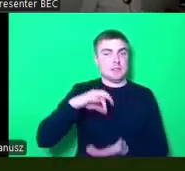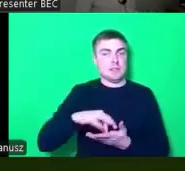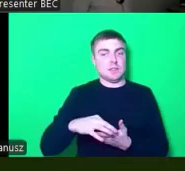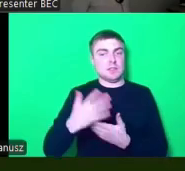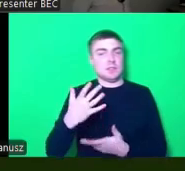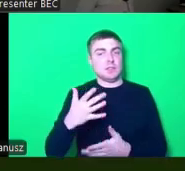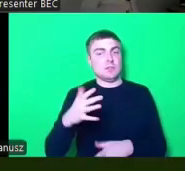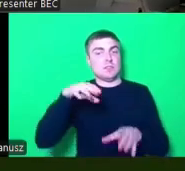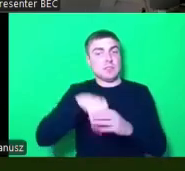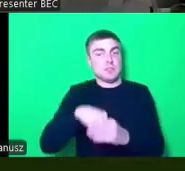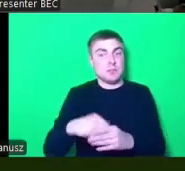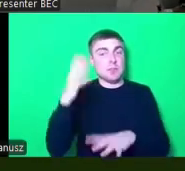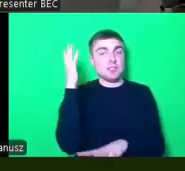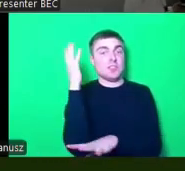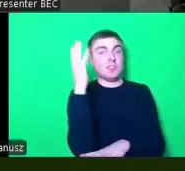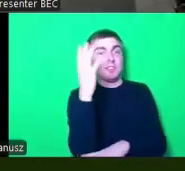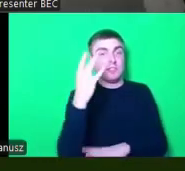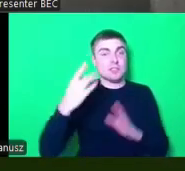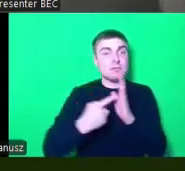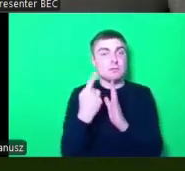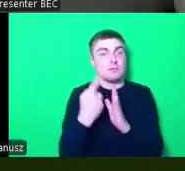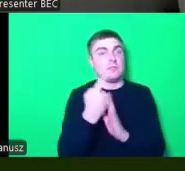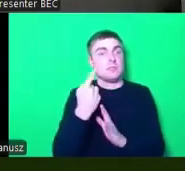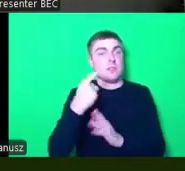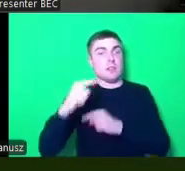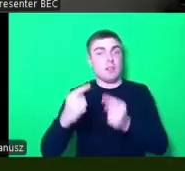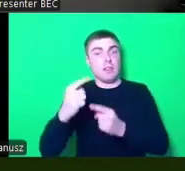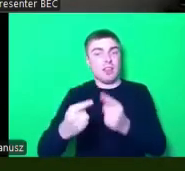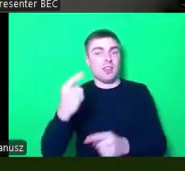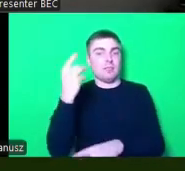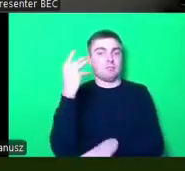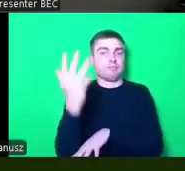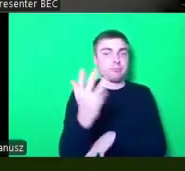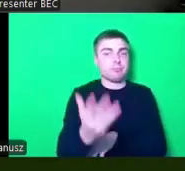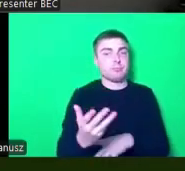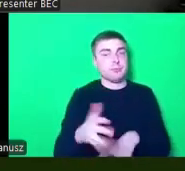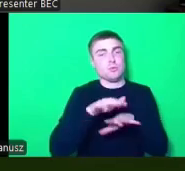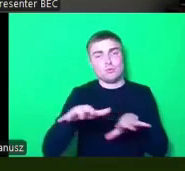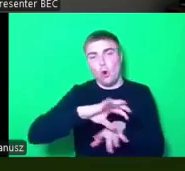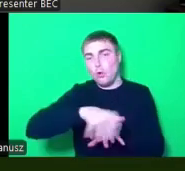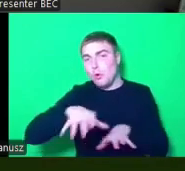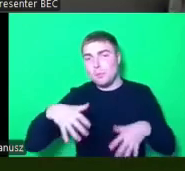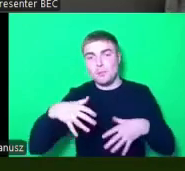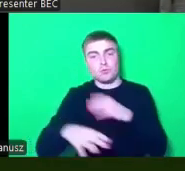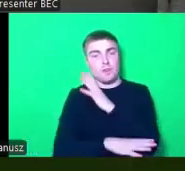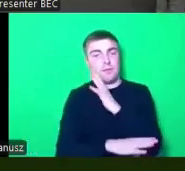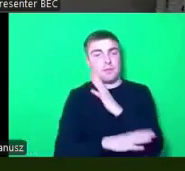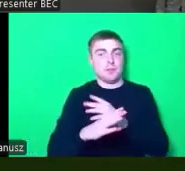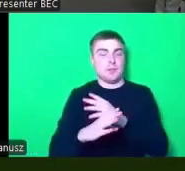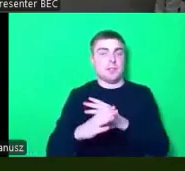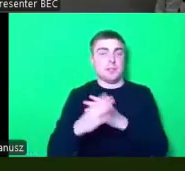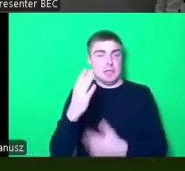area. So the native tree species do not survive. You have a collapse. And what comes in? The invasive